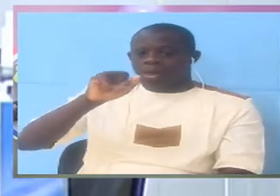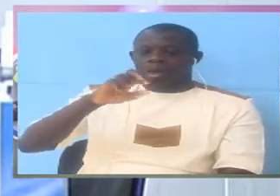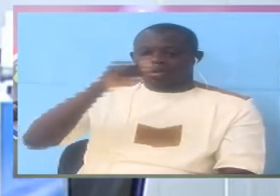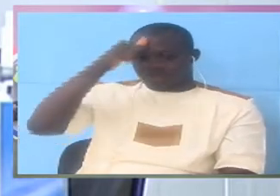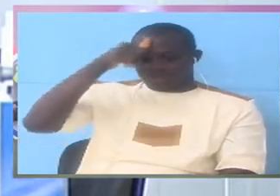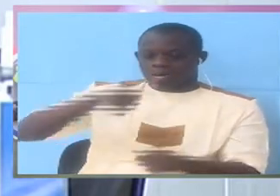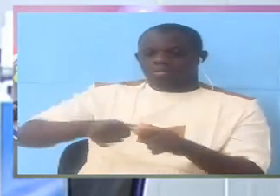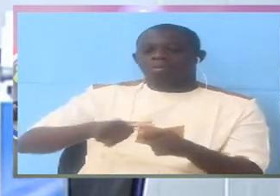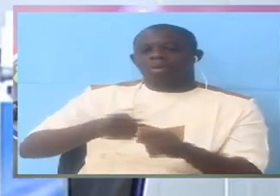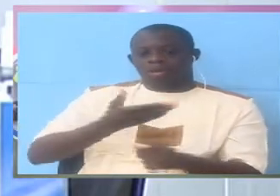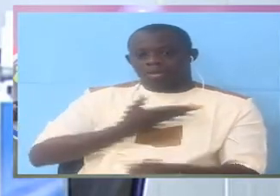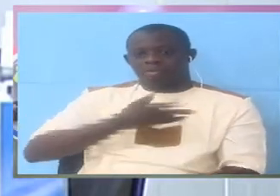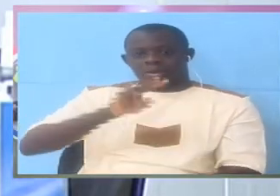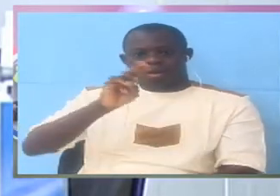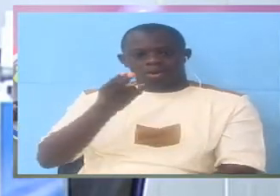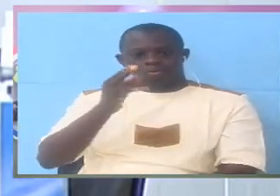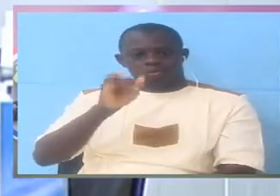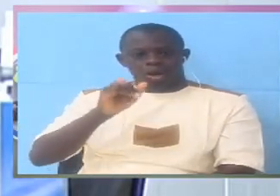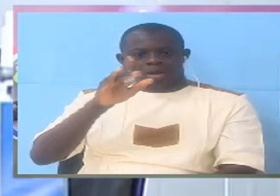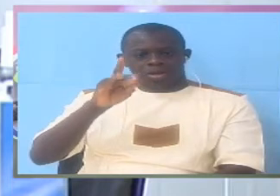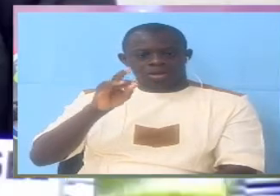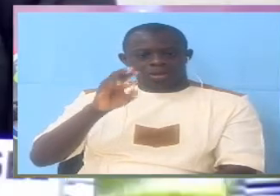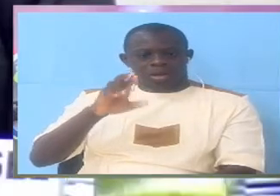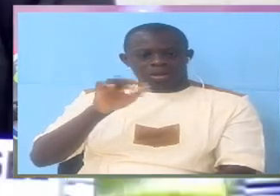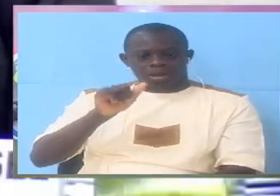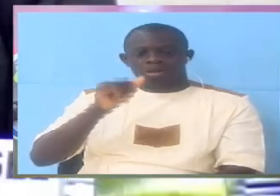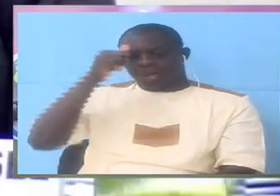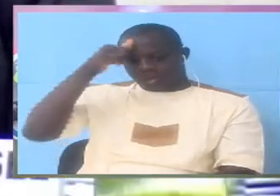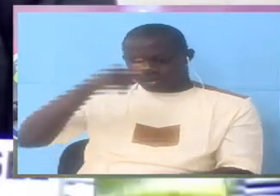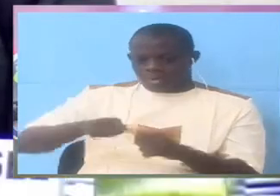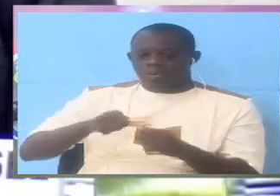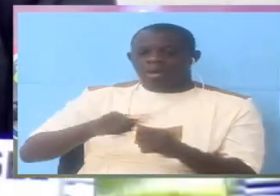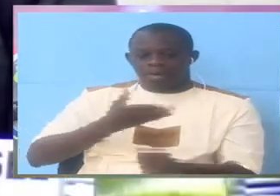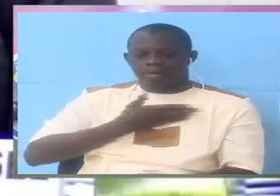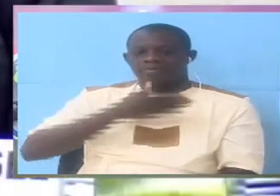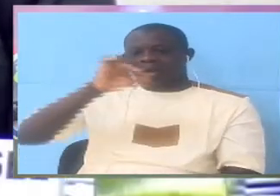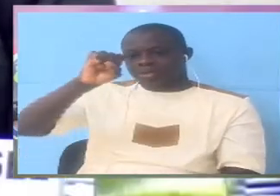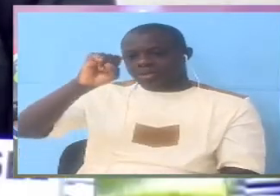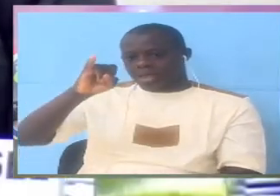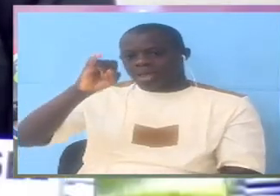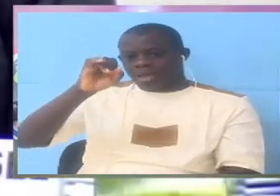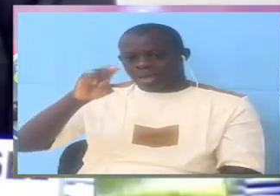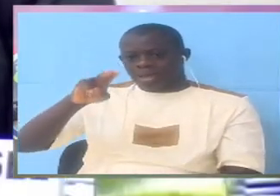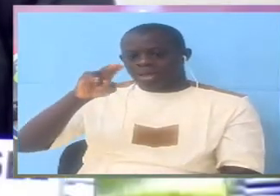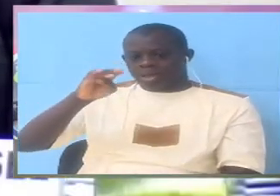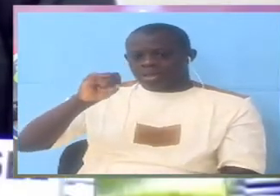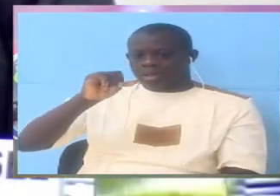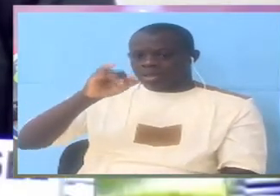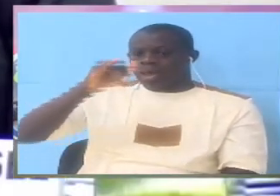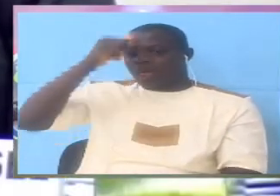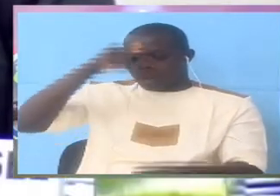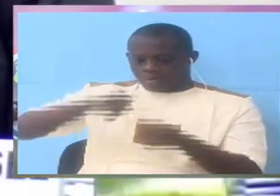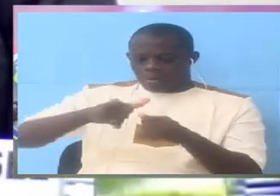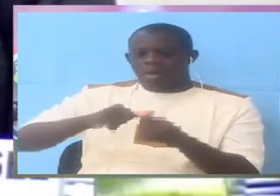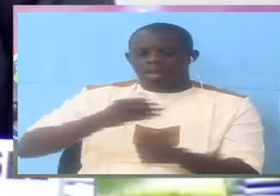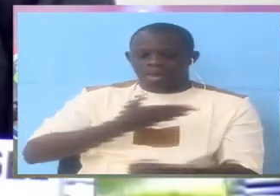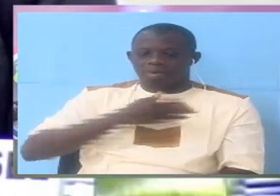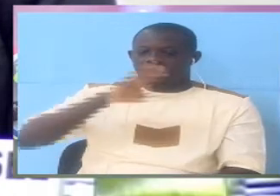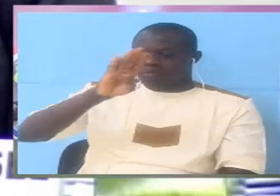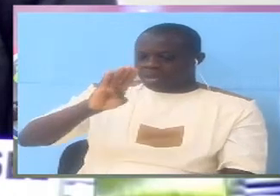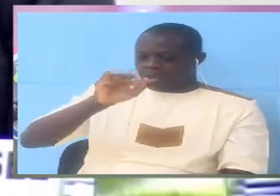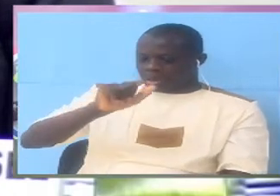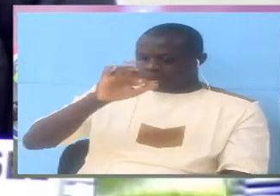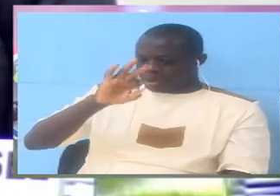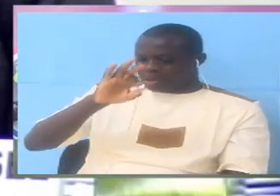Haidara remembered what you did to him. Tenifai remembered what you did to him. Samba Jallo remembered